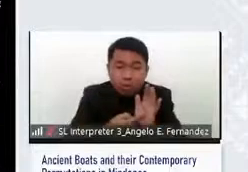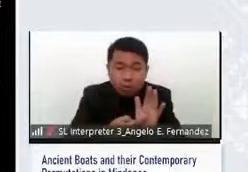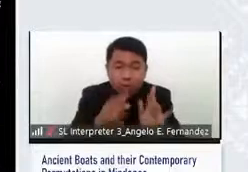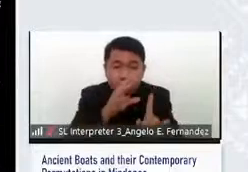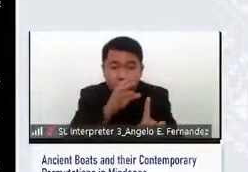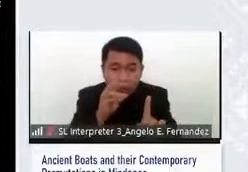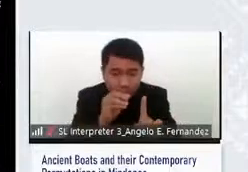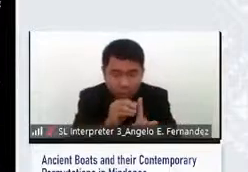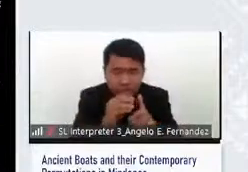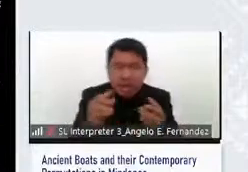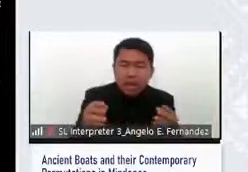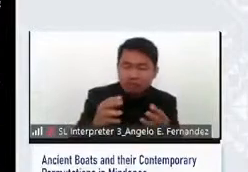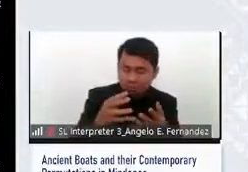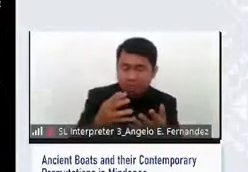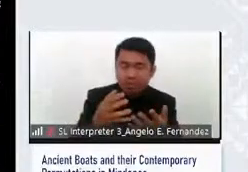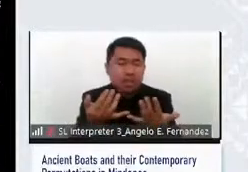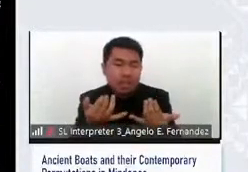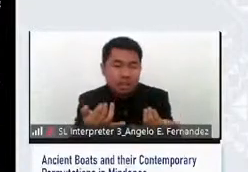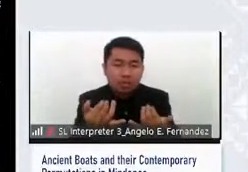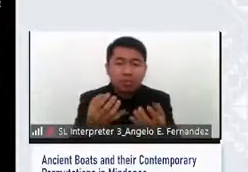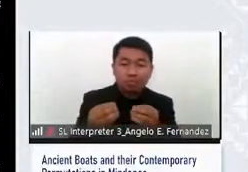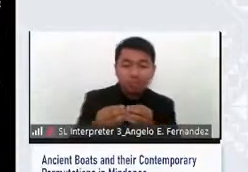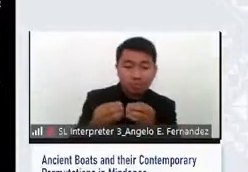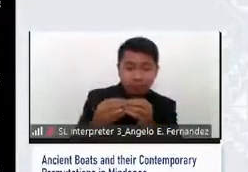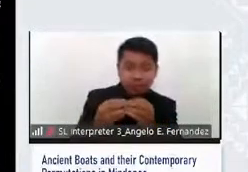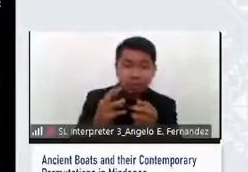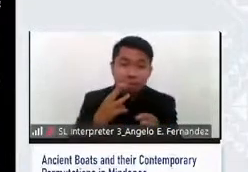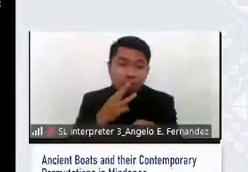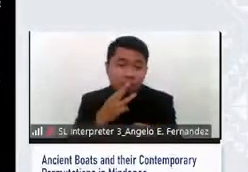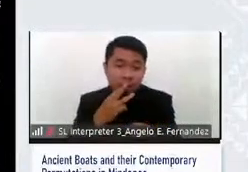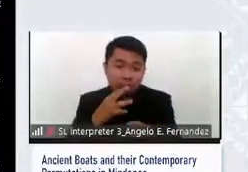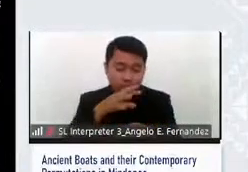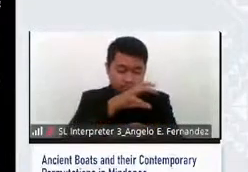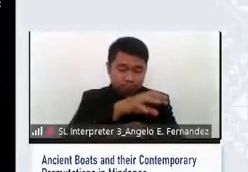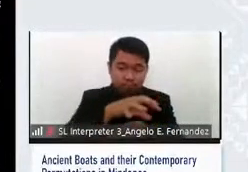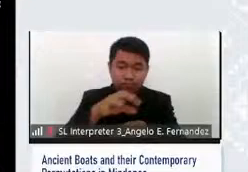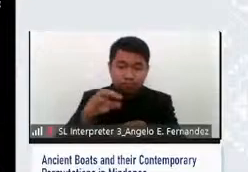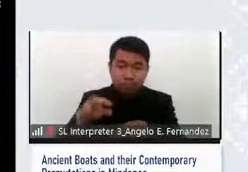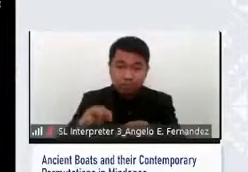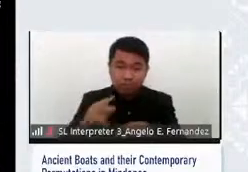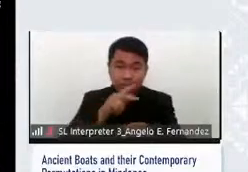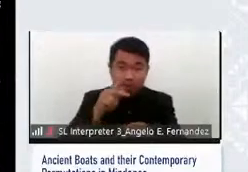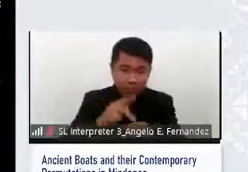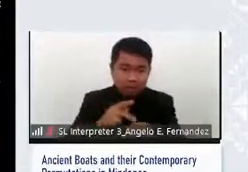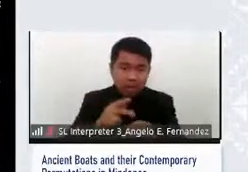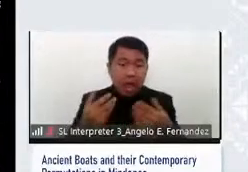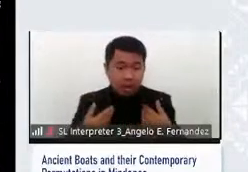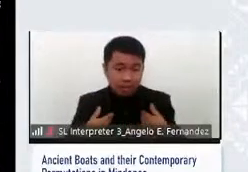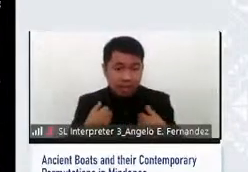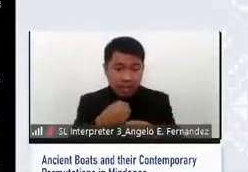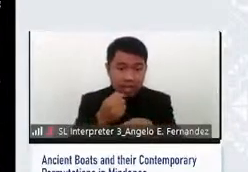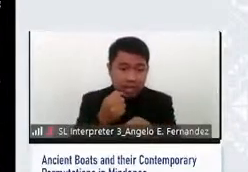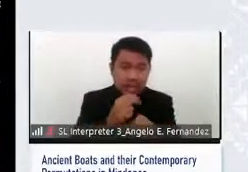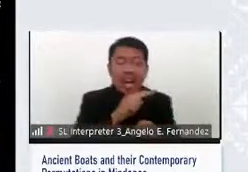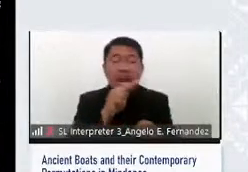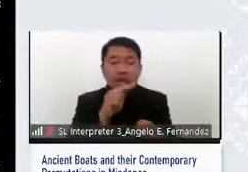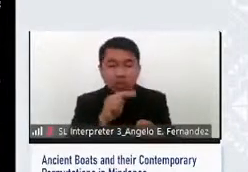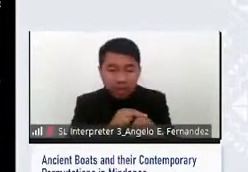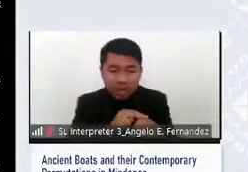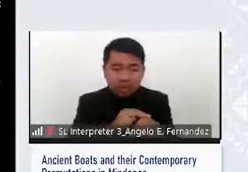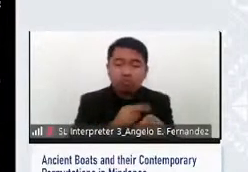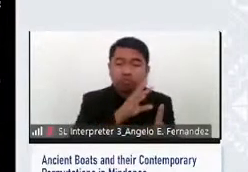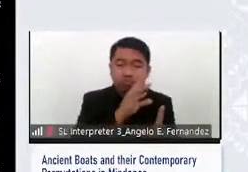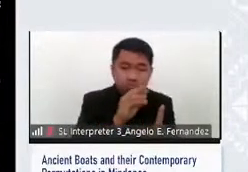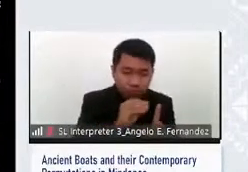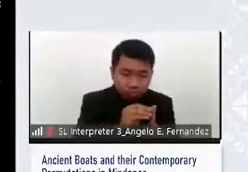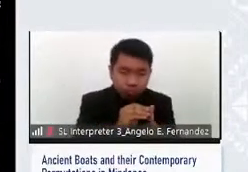water of the Philippines lie numerous archaeological materials which form part of the country's national cultural heritage. These